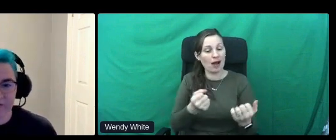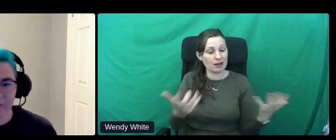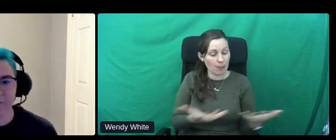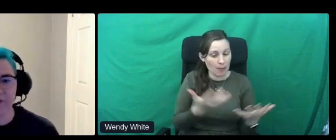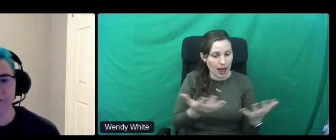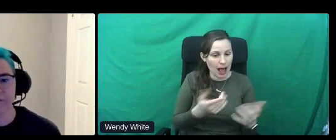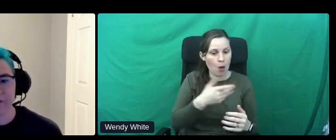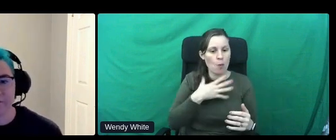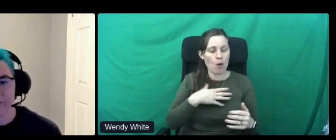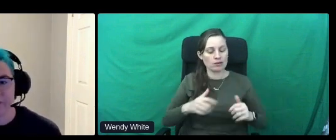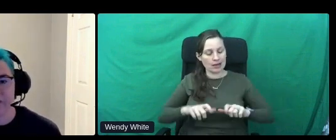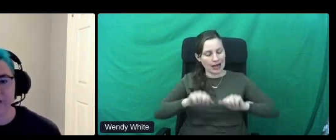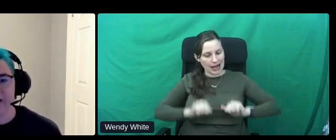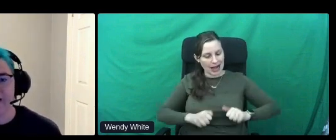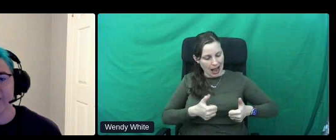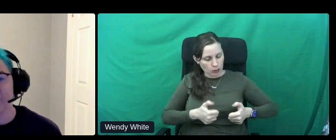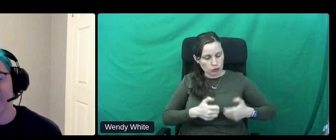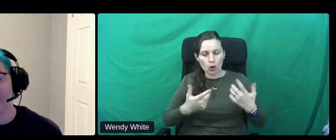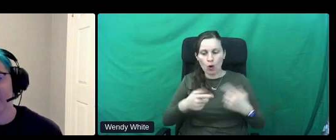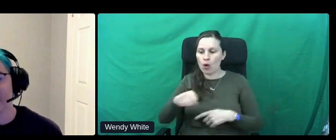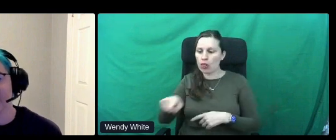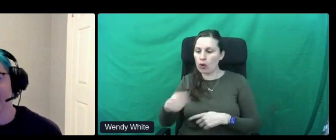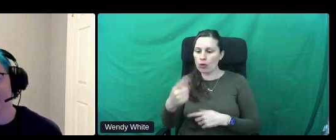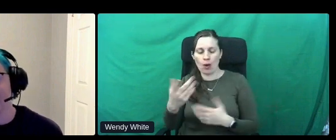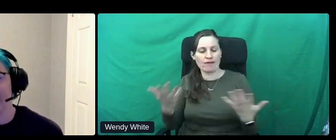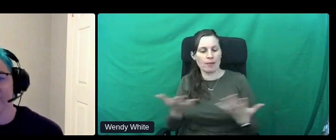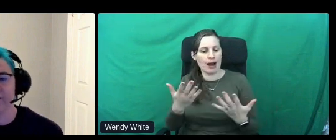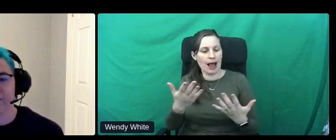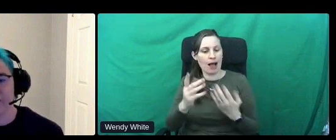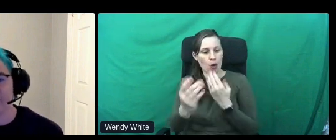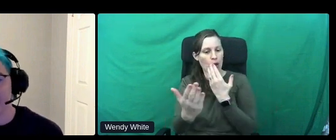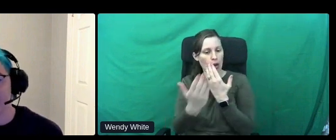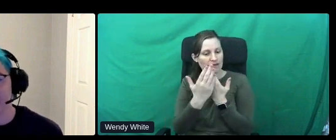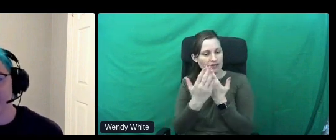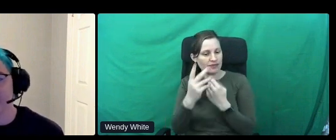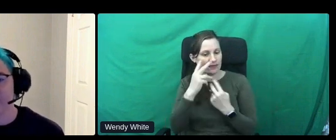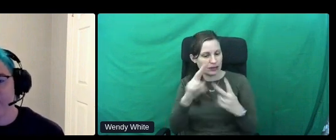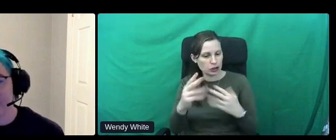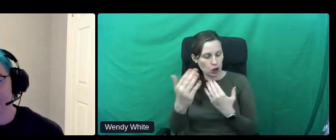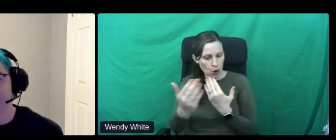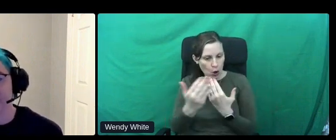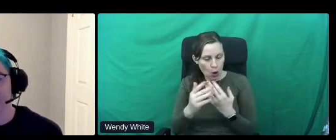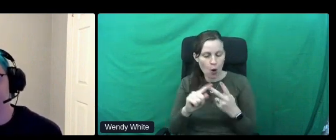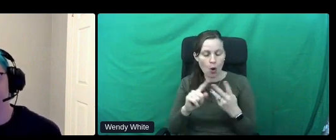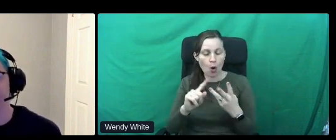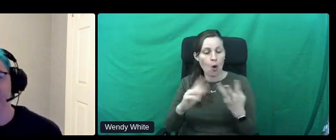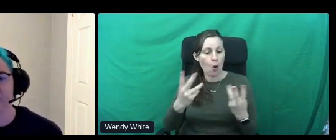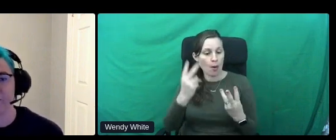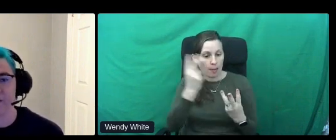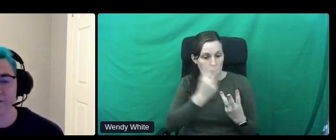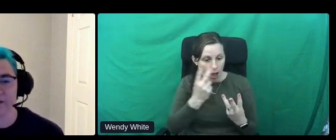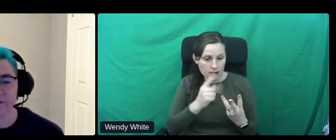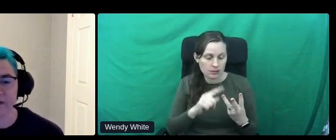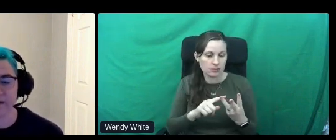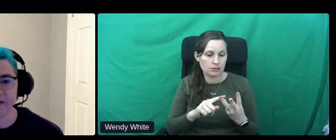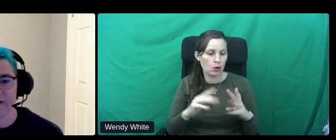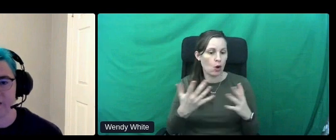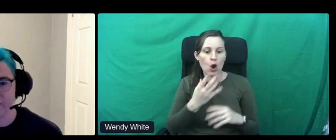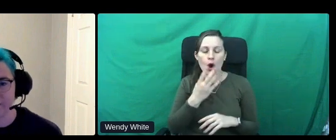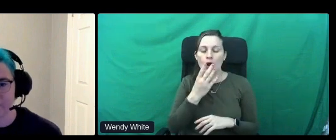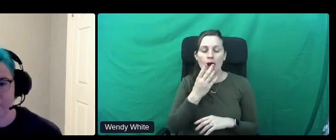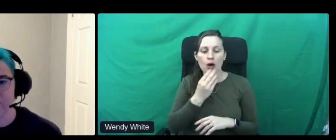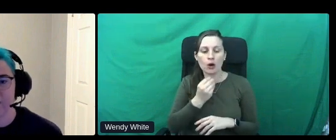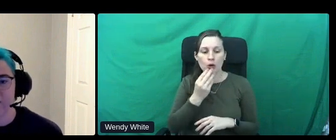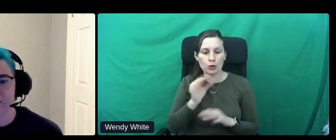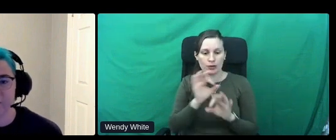from the couch, we had players with low vision, and then we had players who might have, might be blind or not be able to utilize